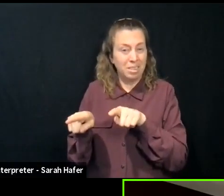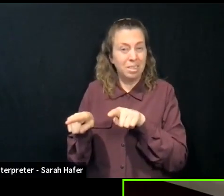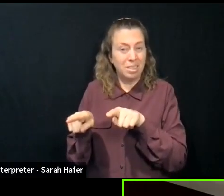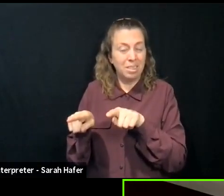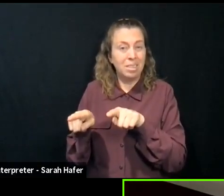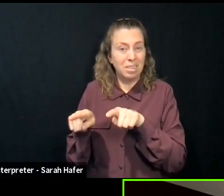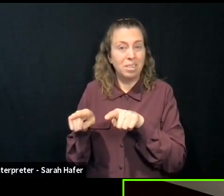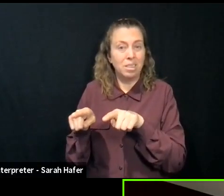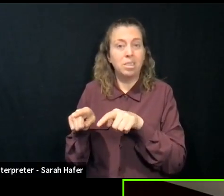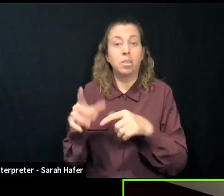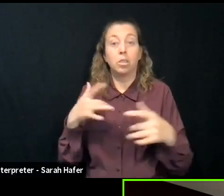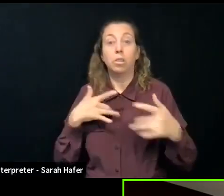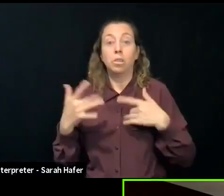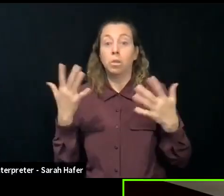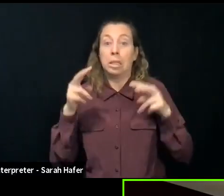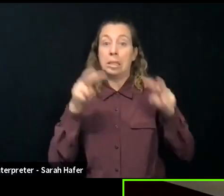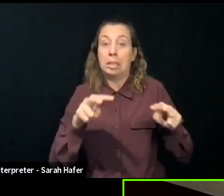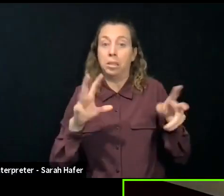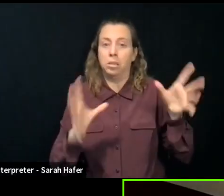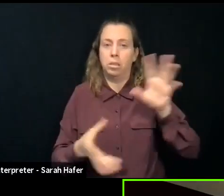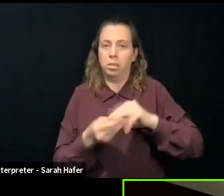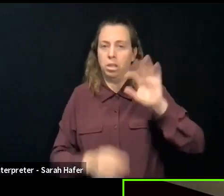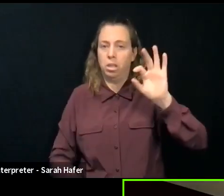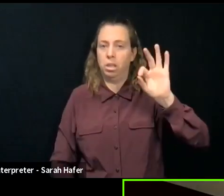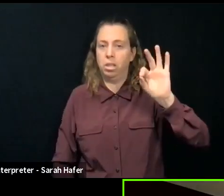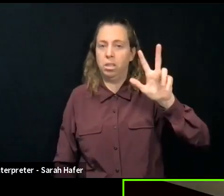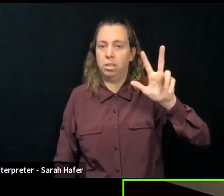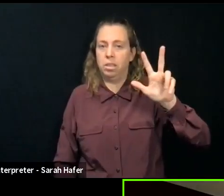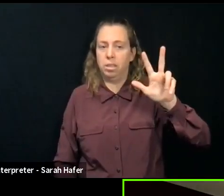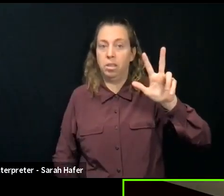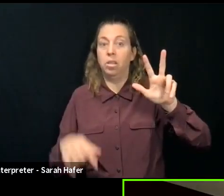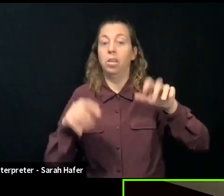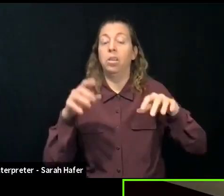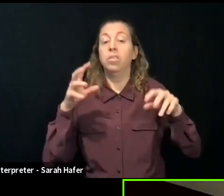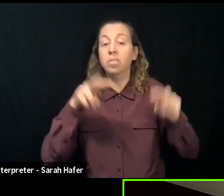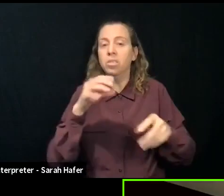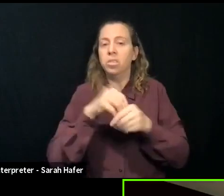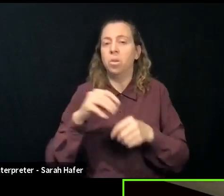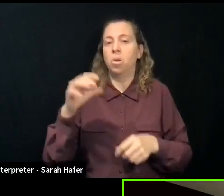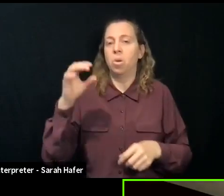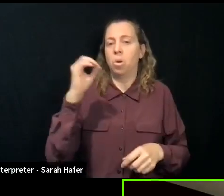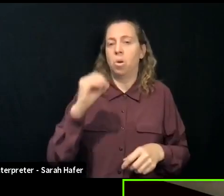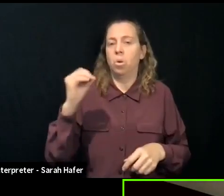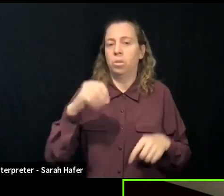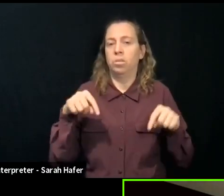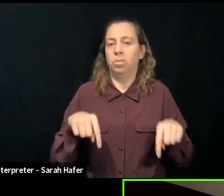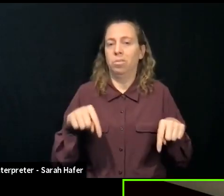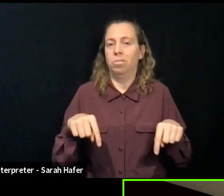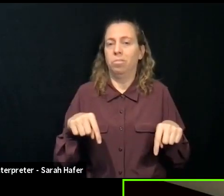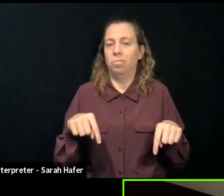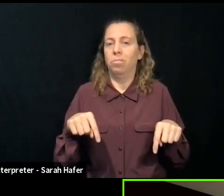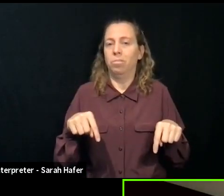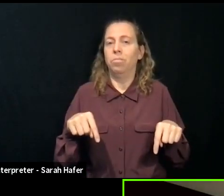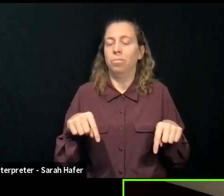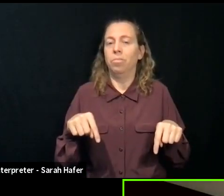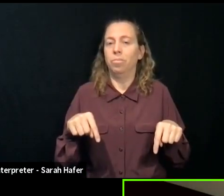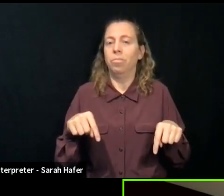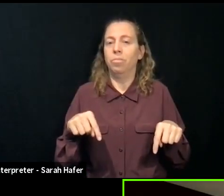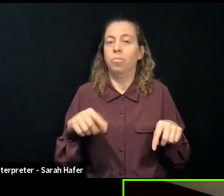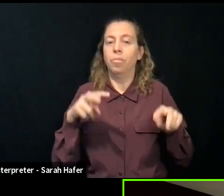Oregon. And over time, variants of concern are becoming more and more common. The